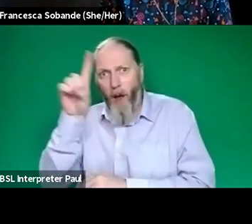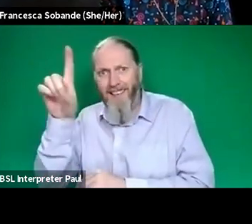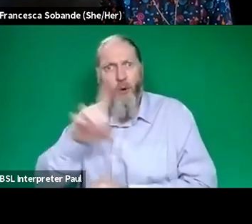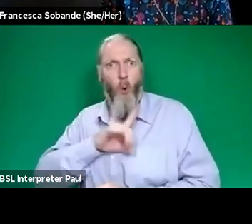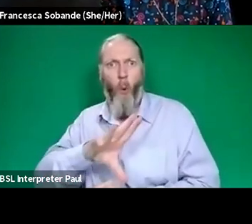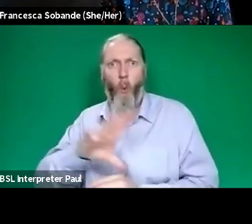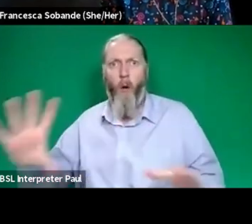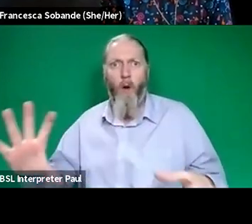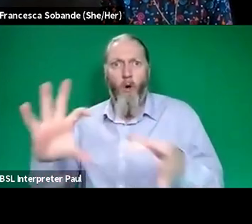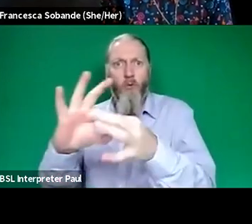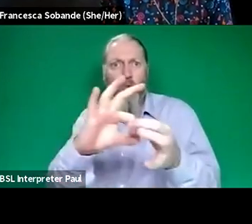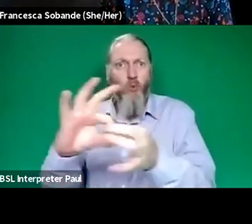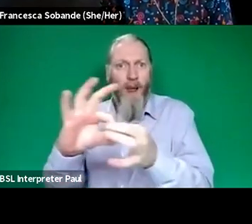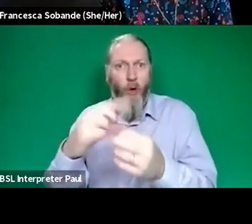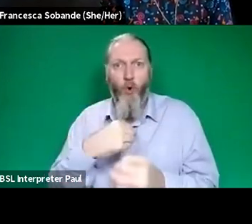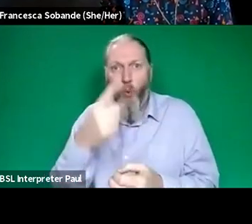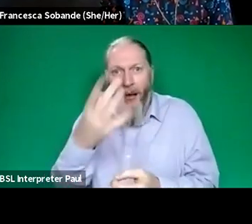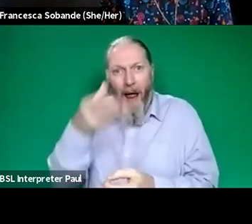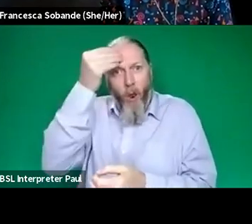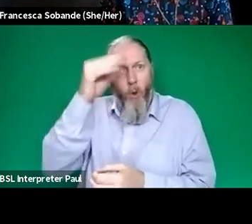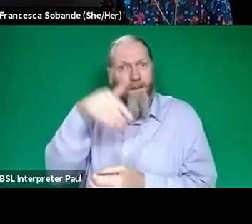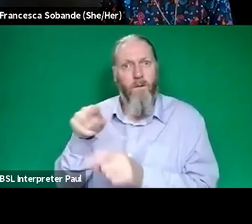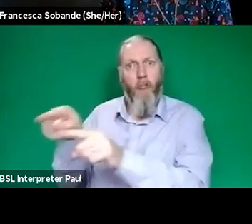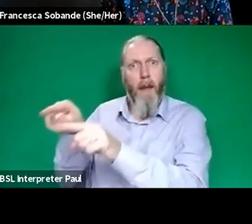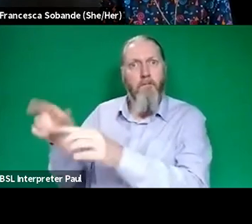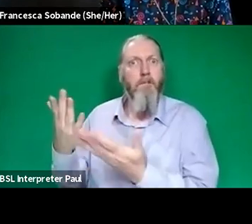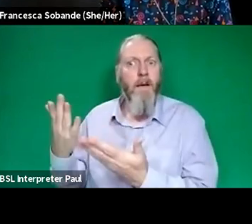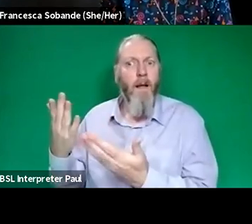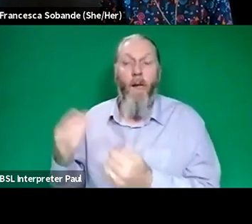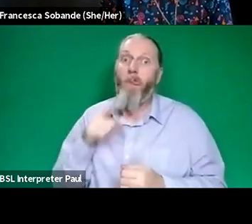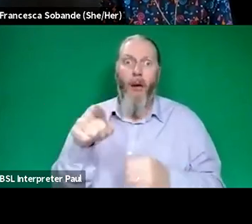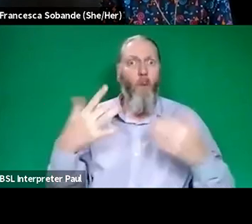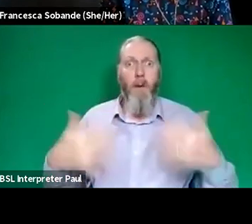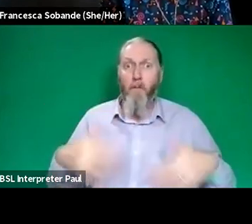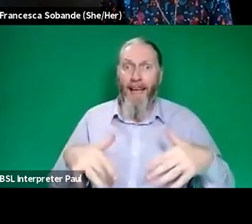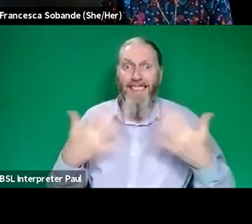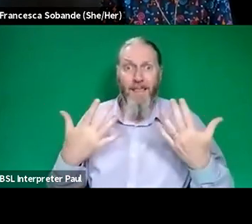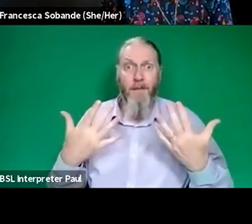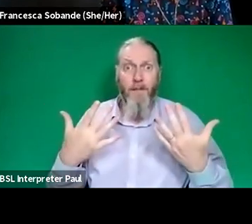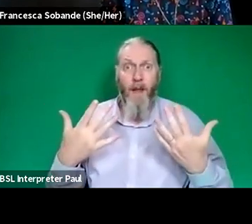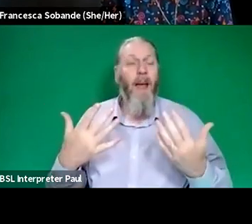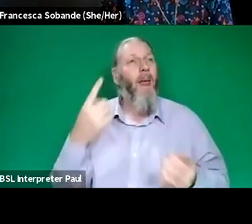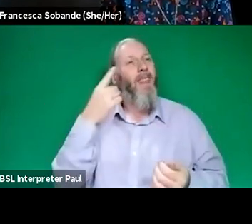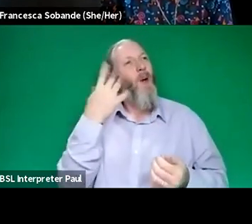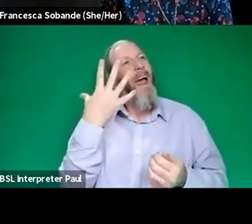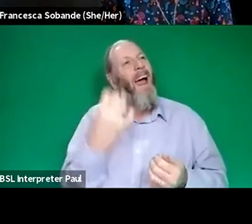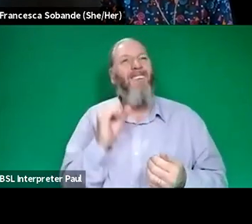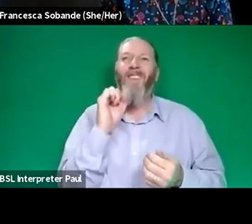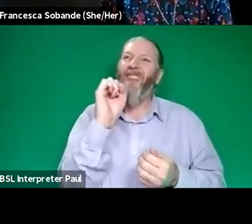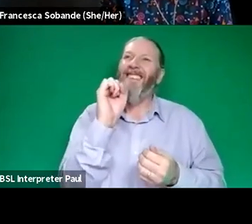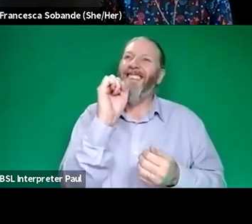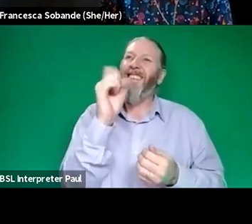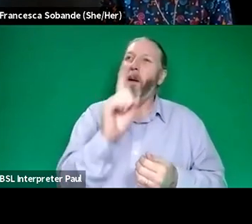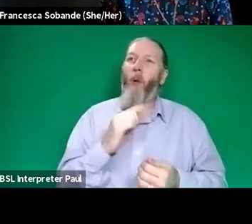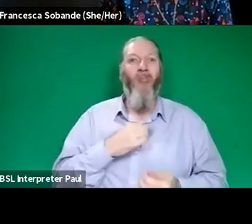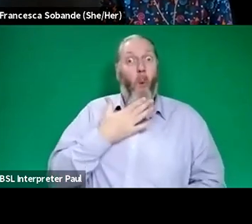And that was amazing. And I think, yeah, absolutely. So it's kind of a bit of having that sort of organic sort of need to be out in the streets, direct